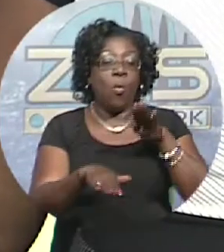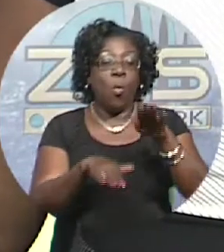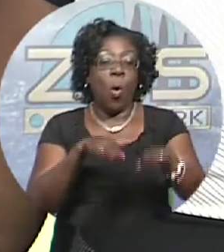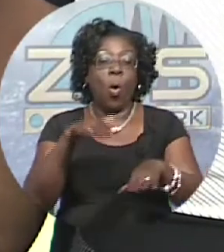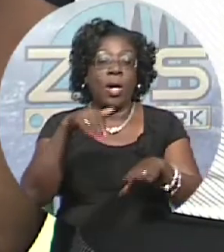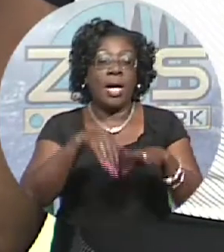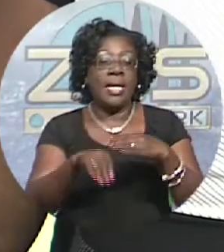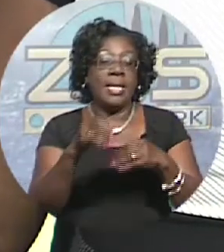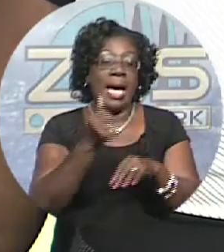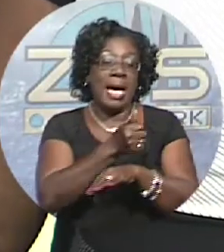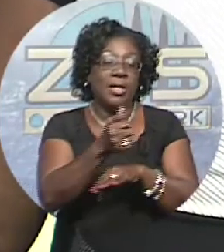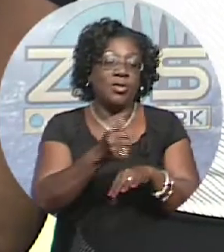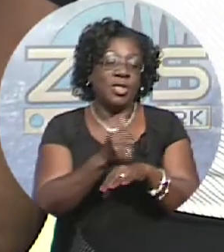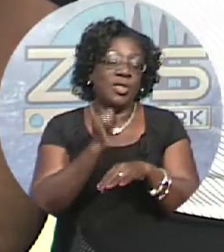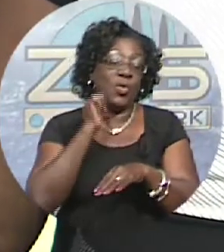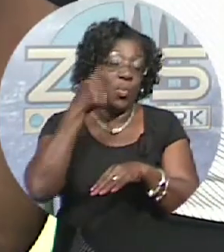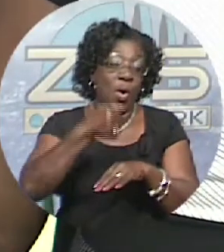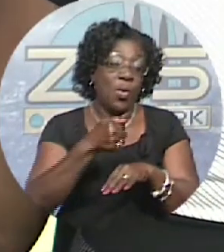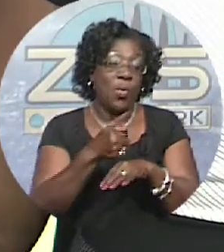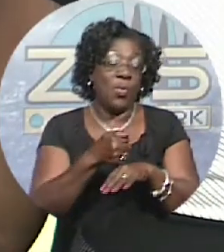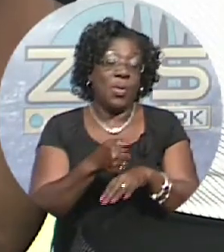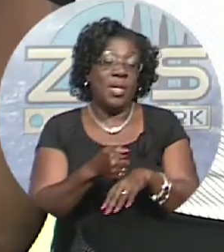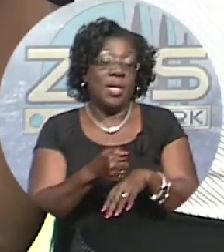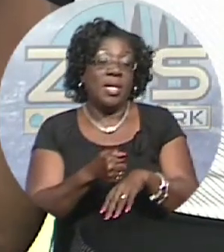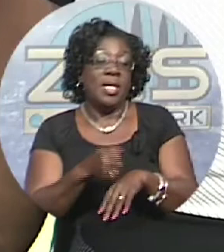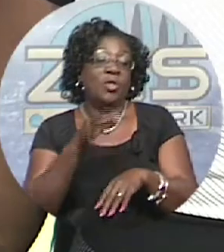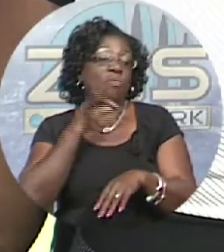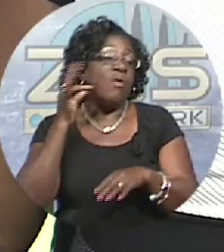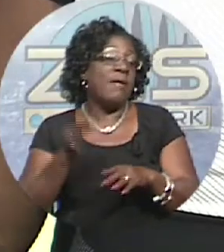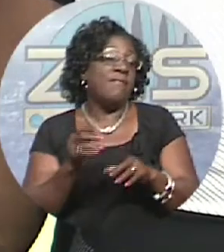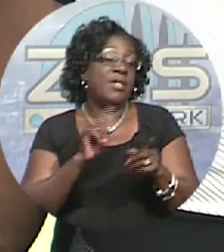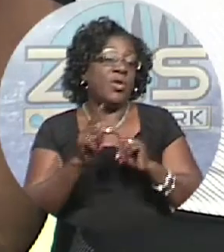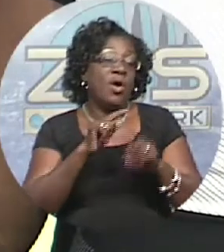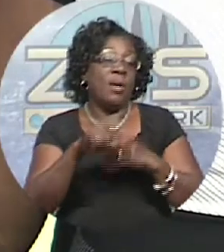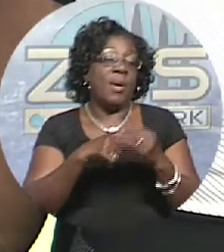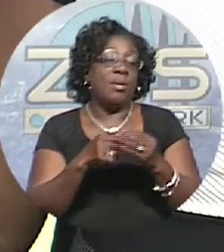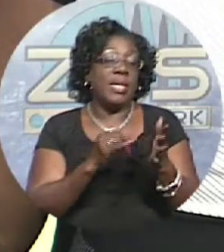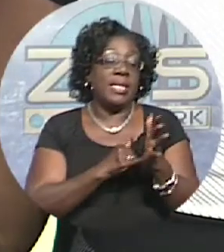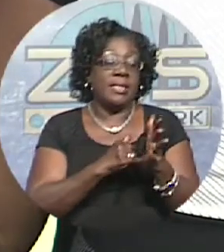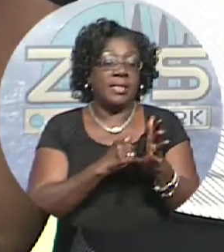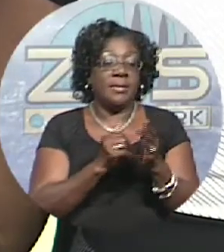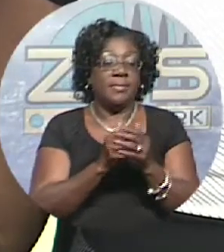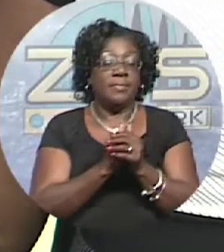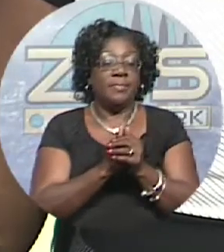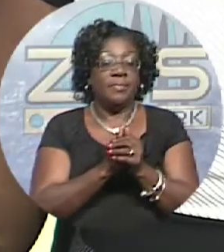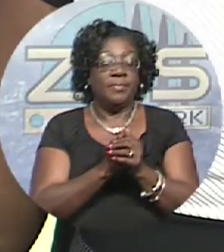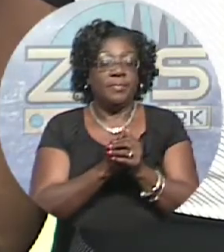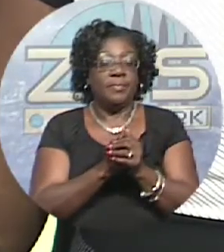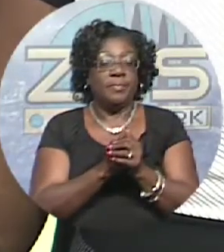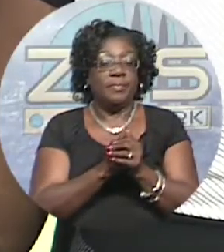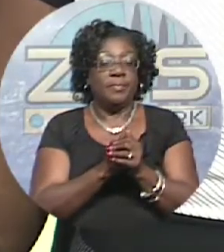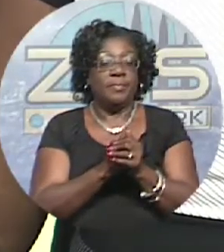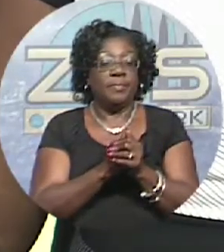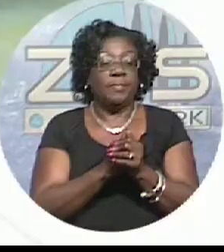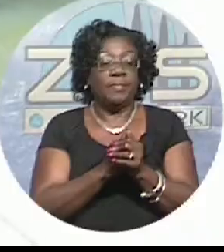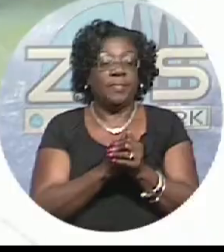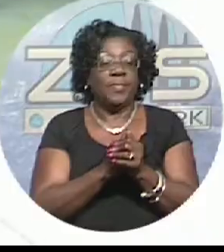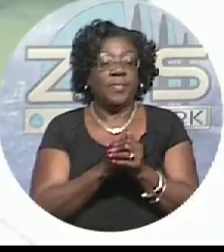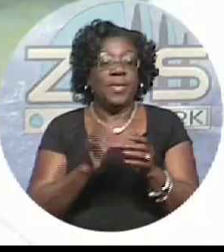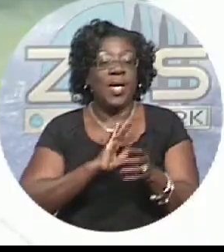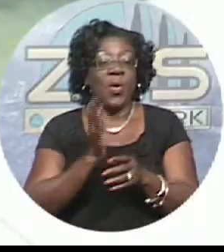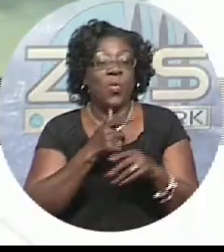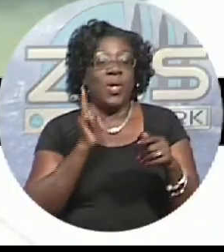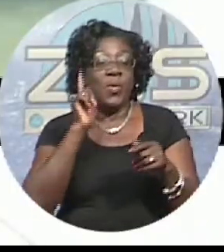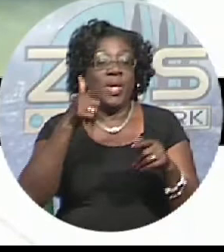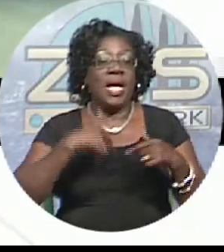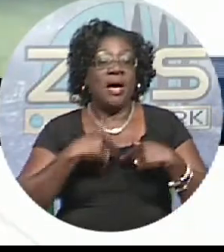South Andros Cancer Society, the Reverend James Pratt, spoke to our Julian Gibson this weekend about the initiative and its impact for residents. We will have